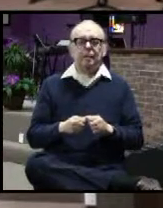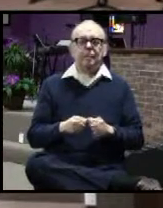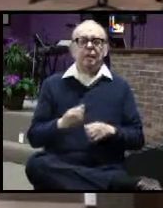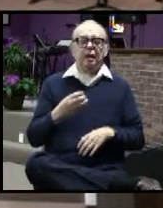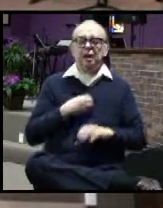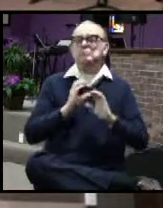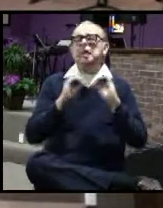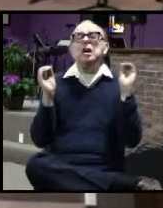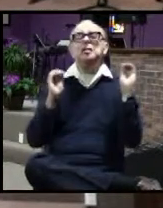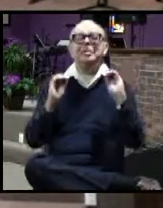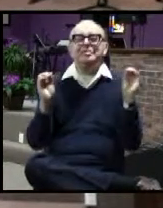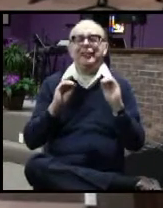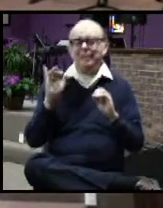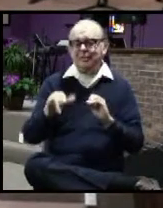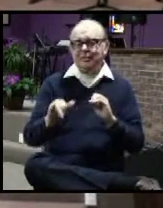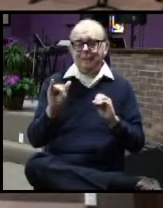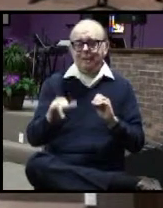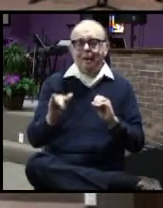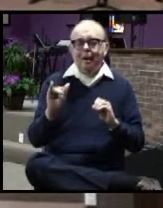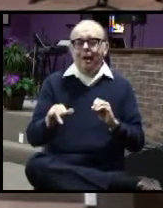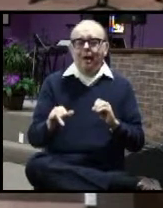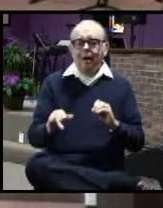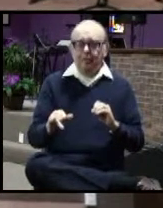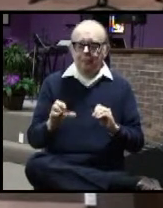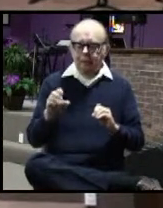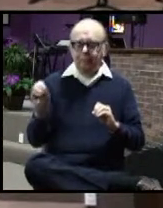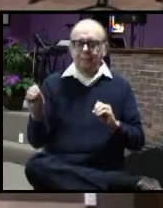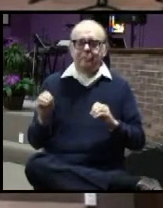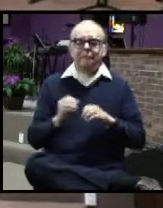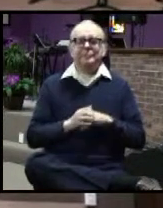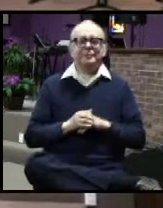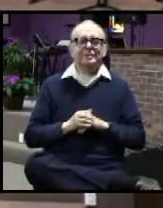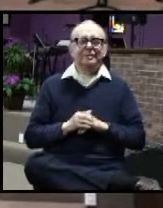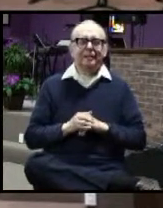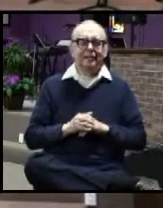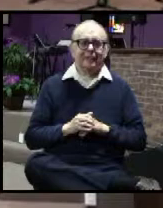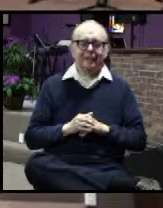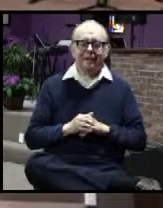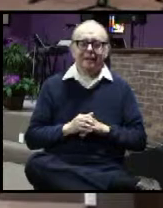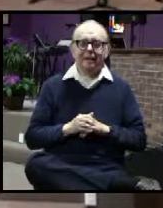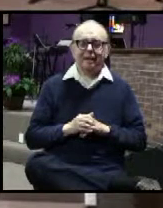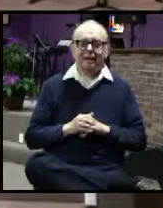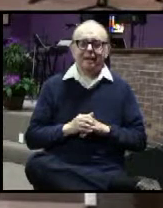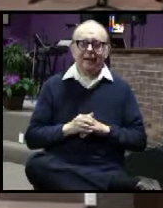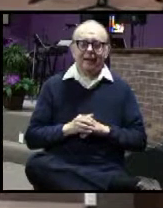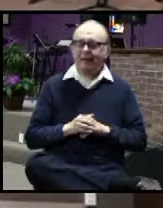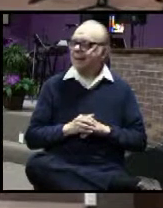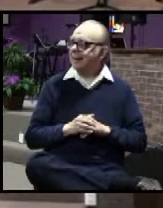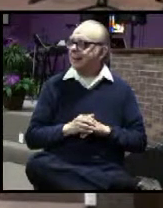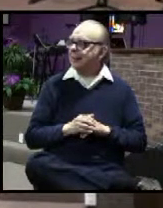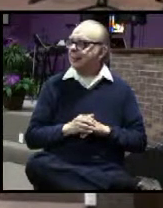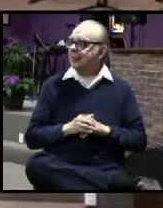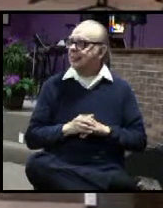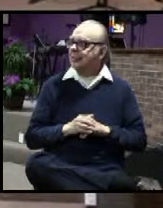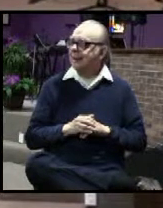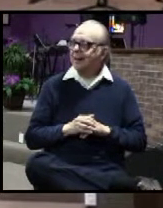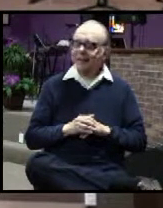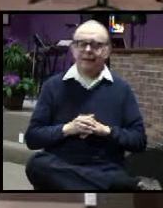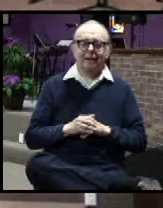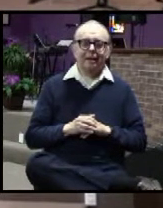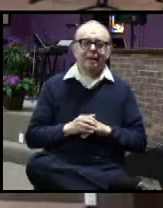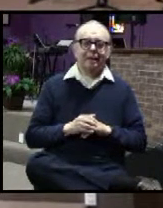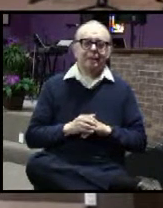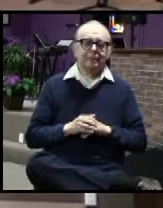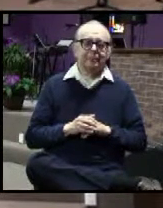No complaining. Yes. So, for, and no what? His word was grumbling. Oh,